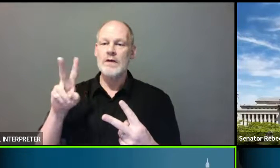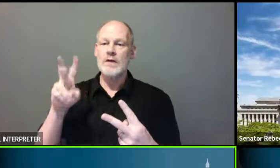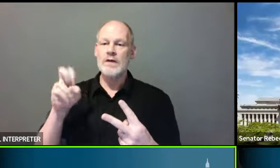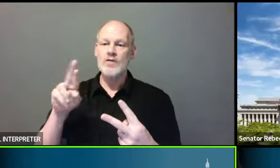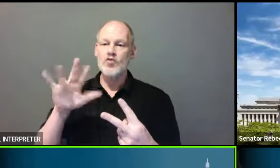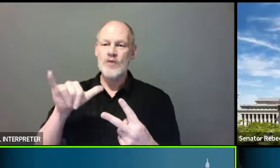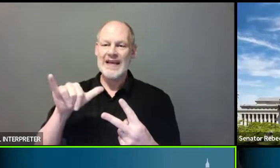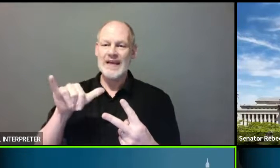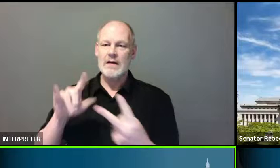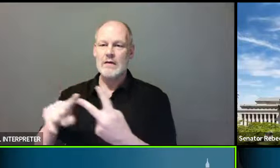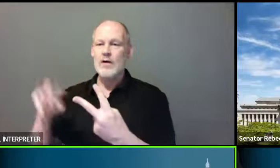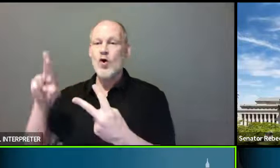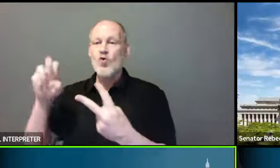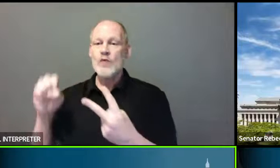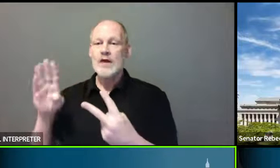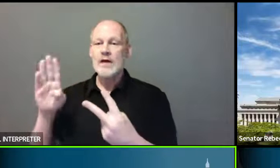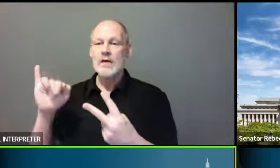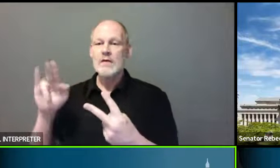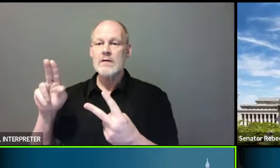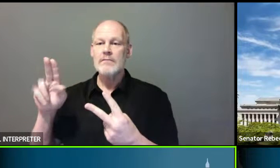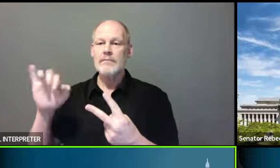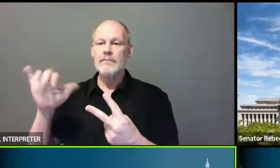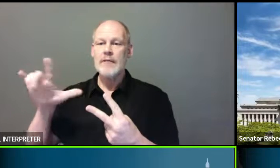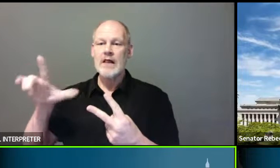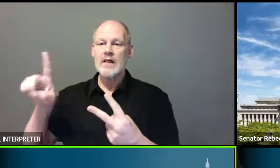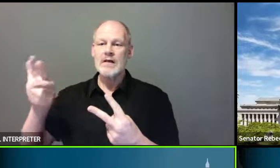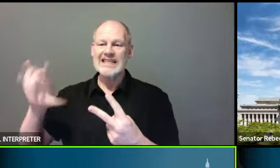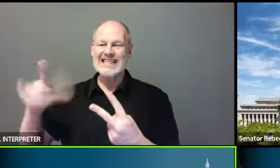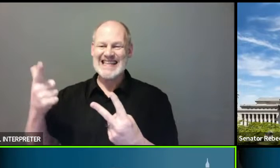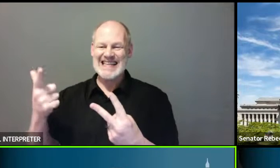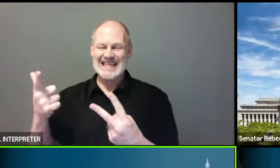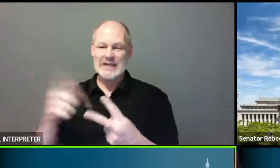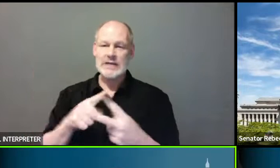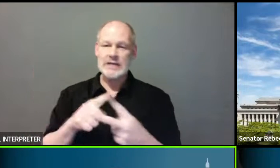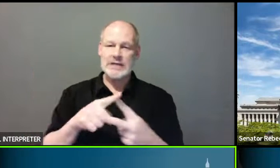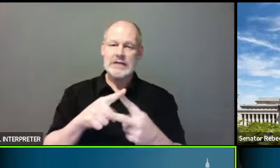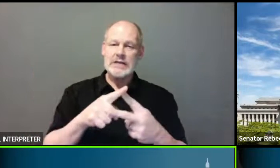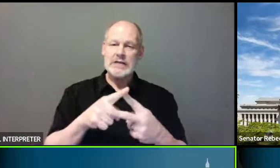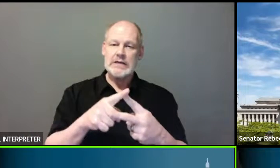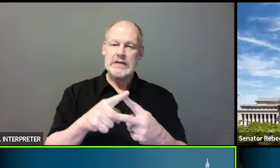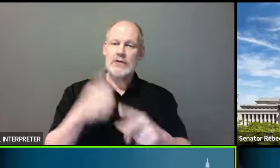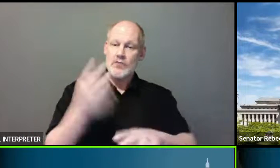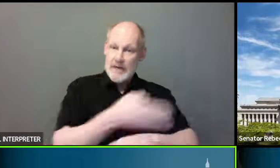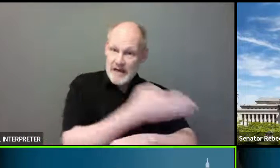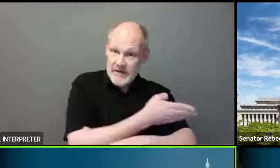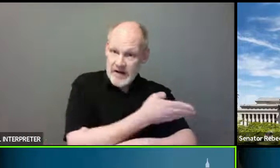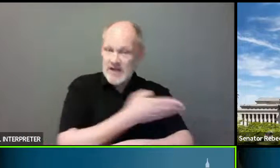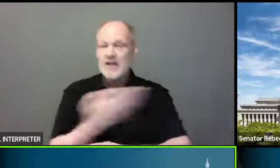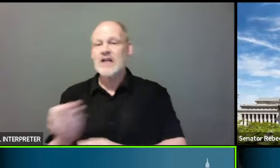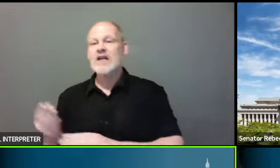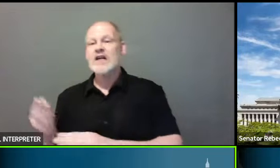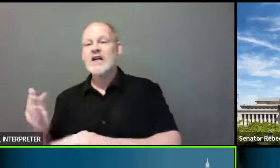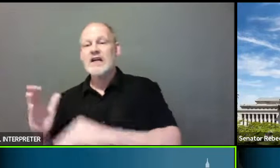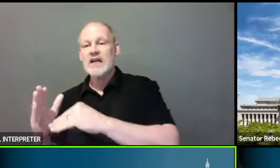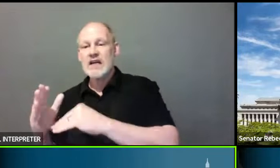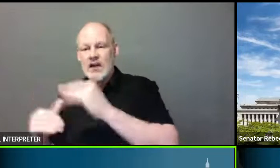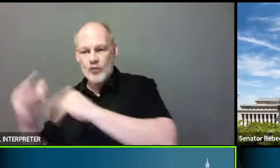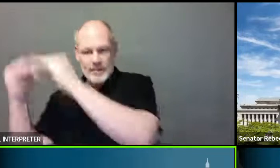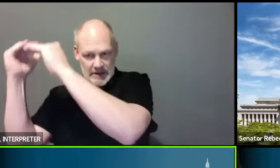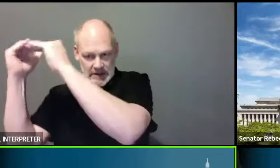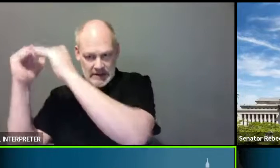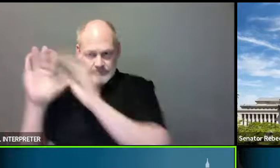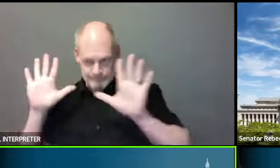is rebuilding. And those are two separate thoughts. In the area of education, trying